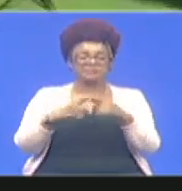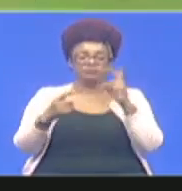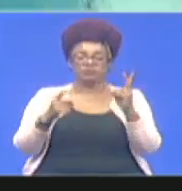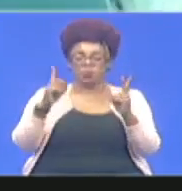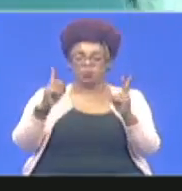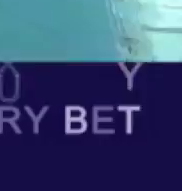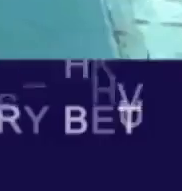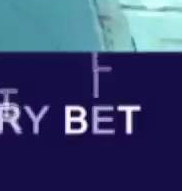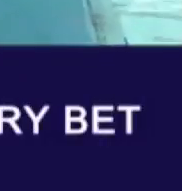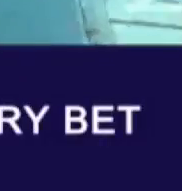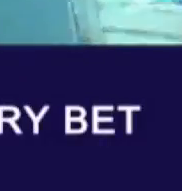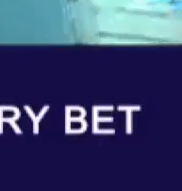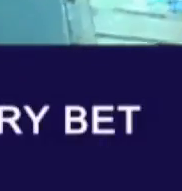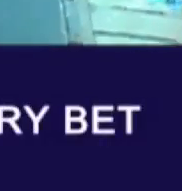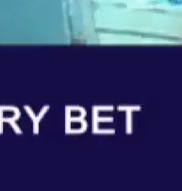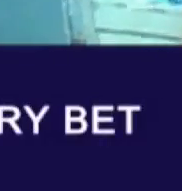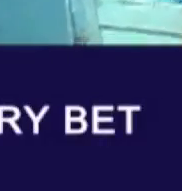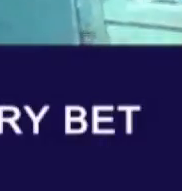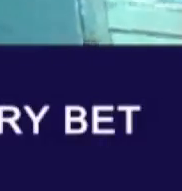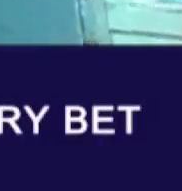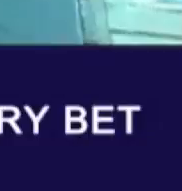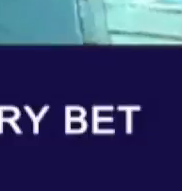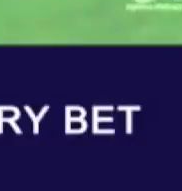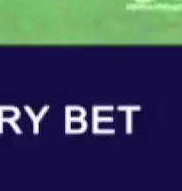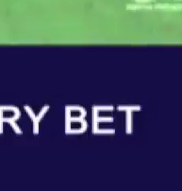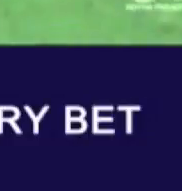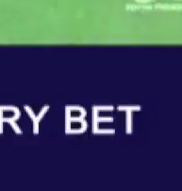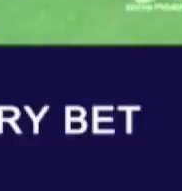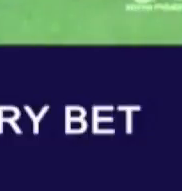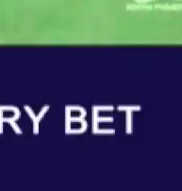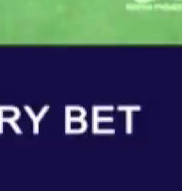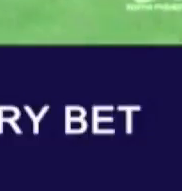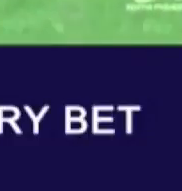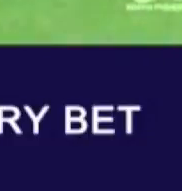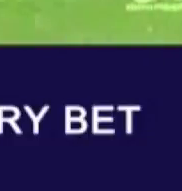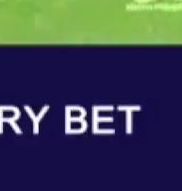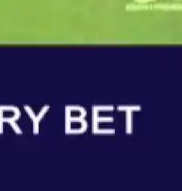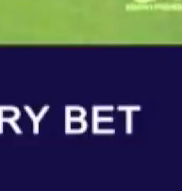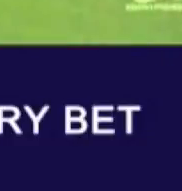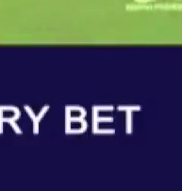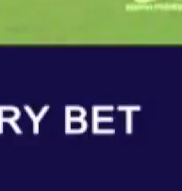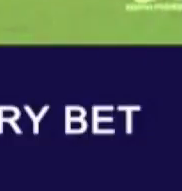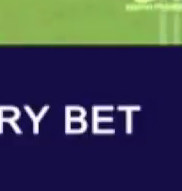Mahia. Kogalo climbed to third in the standings while KCB dropped to seventh.